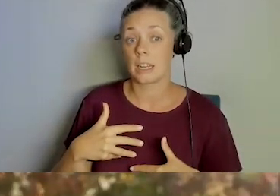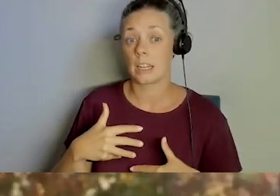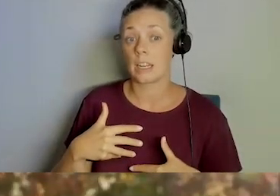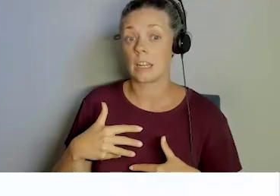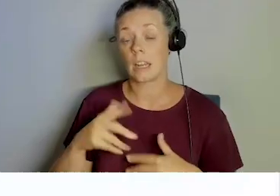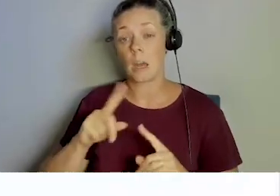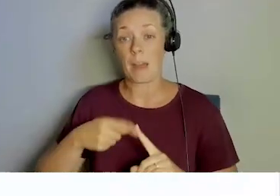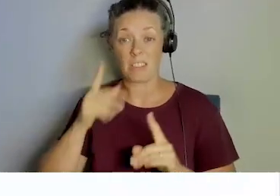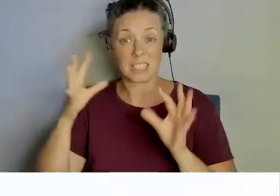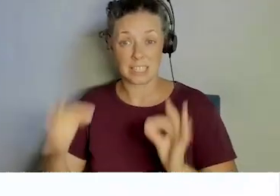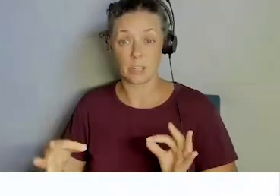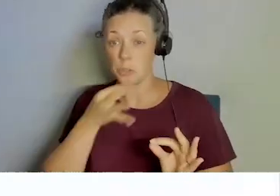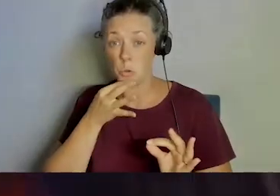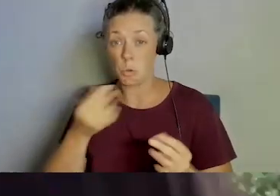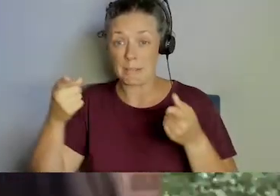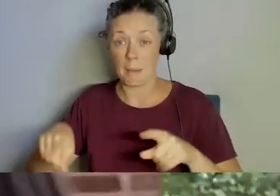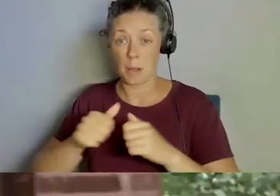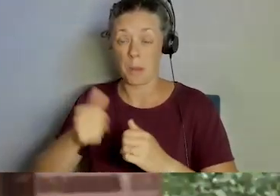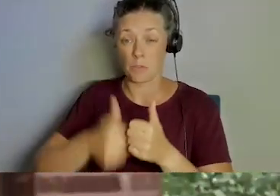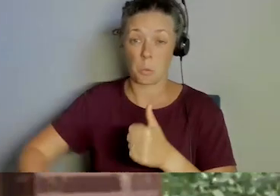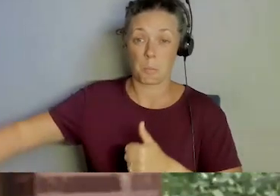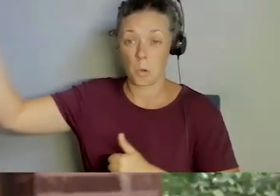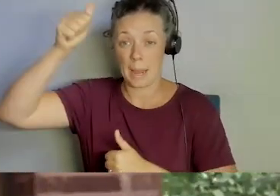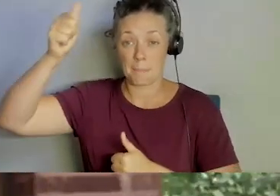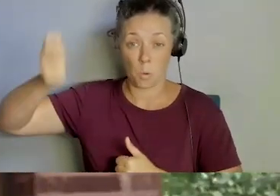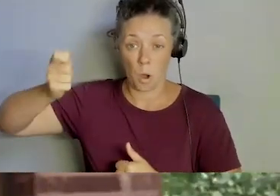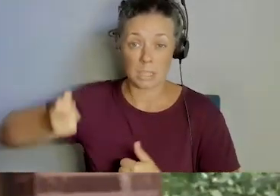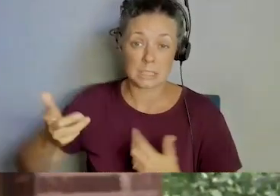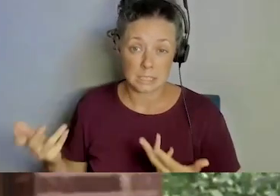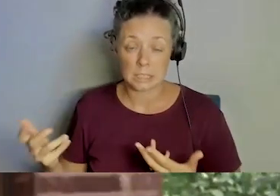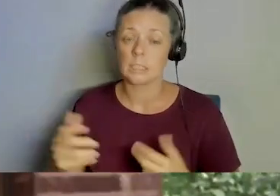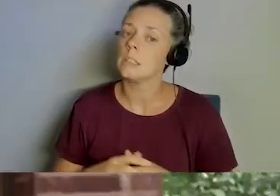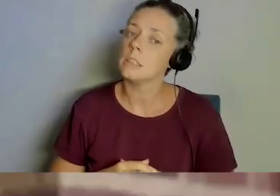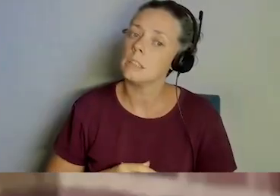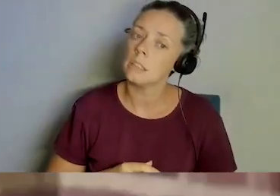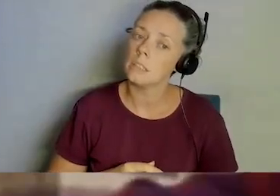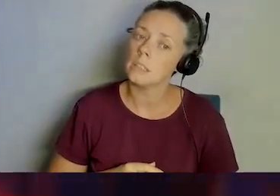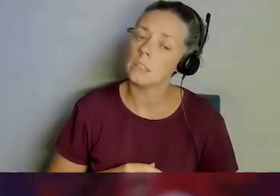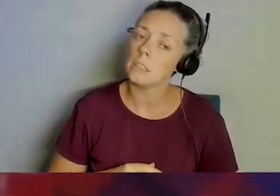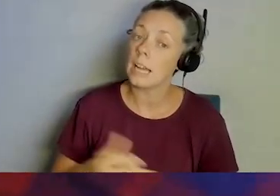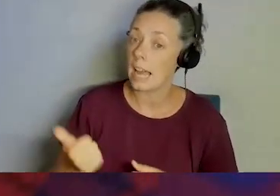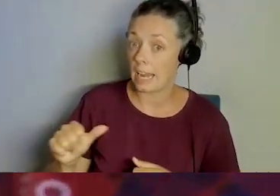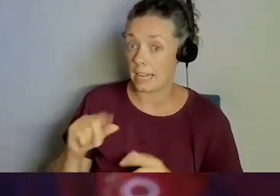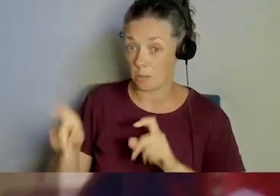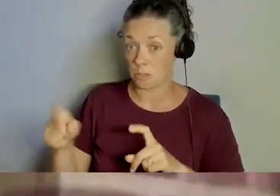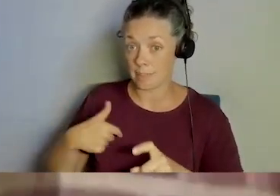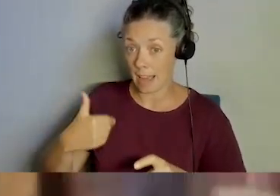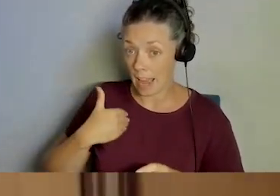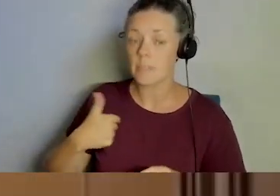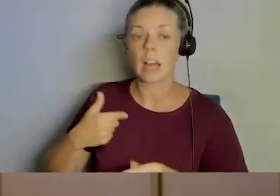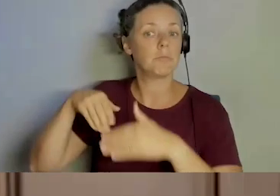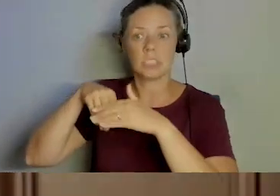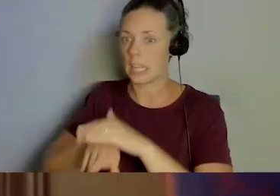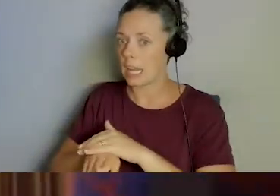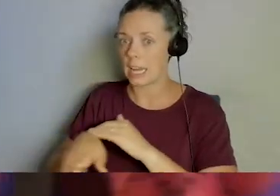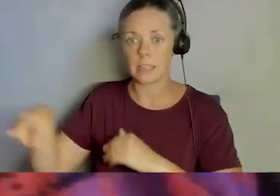Court. Whenever I'm feeling down or I have any question that I have, I just go into the Dream Center and they